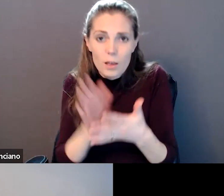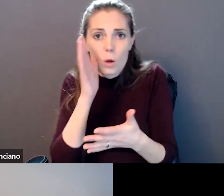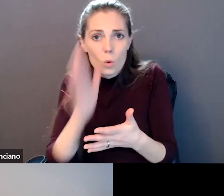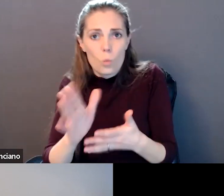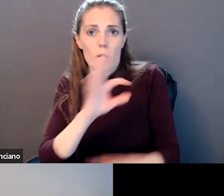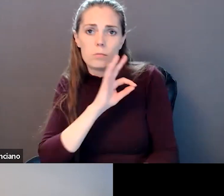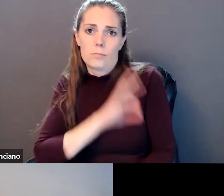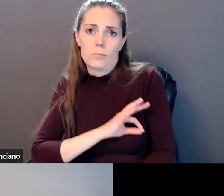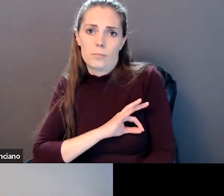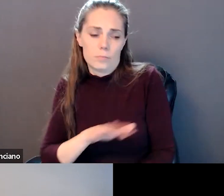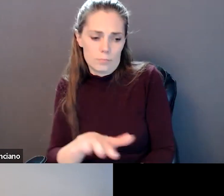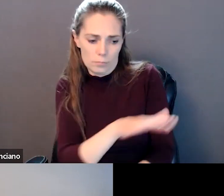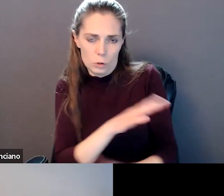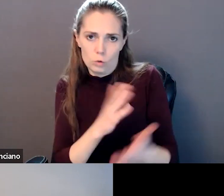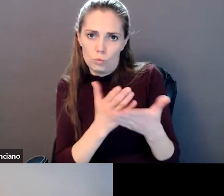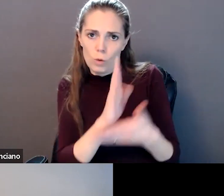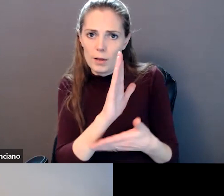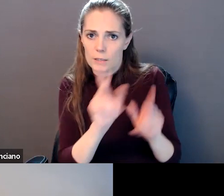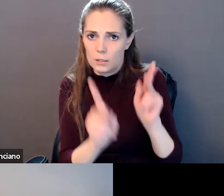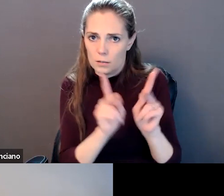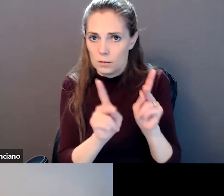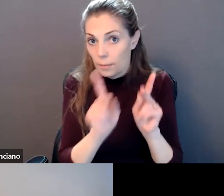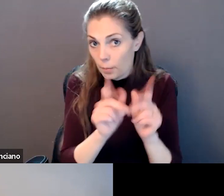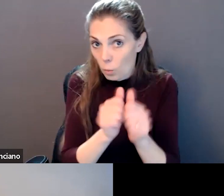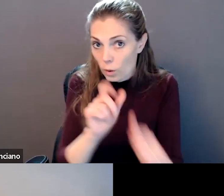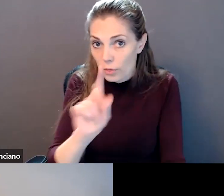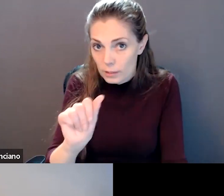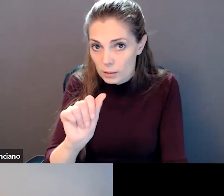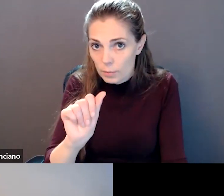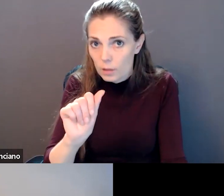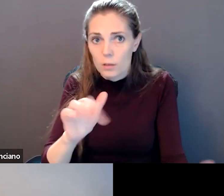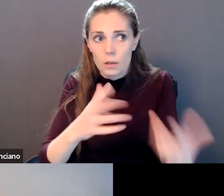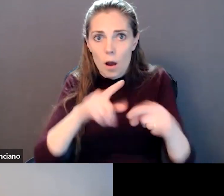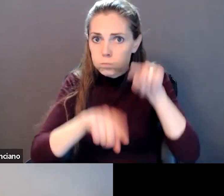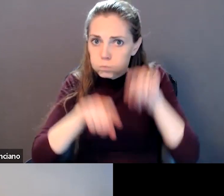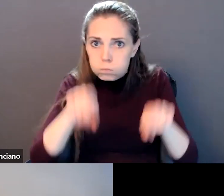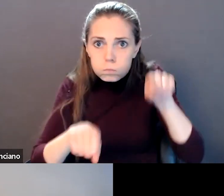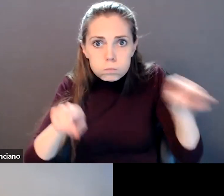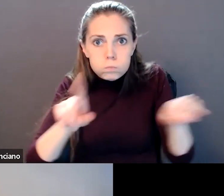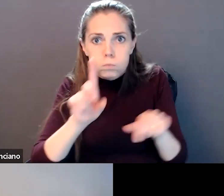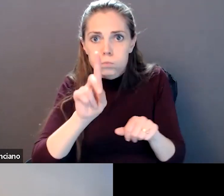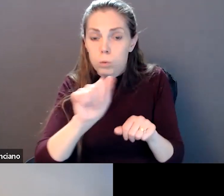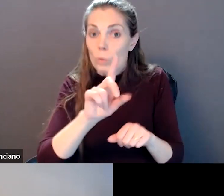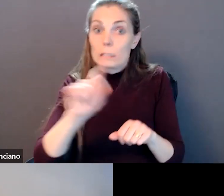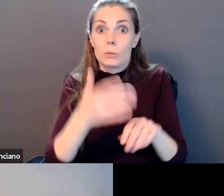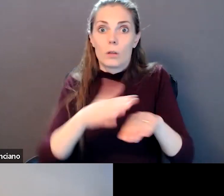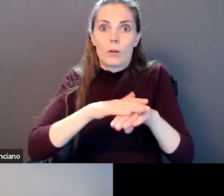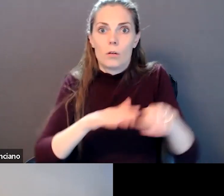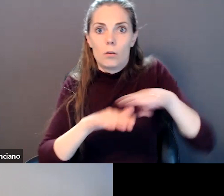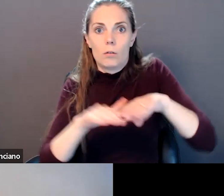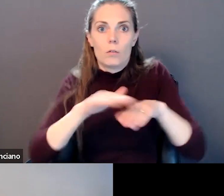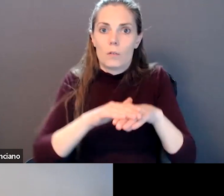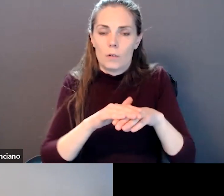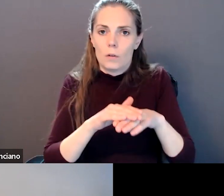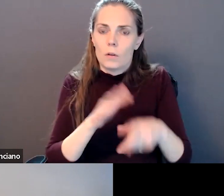disabilities, cross disability, intersectionally with disability. And we also need to